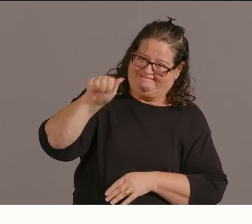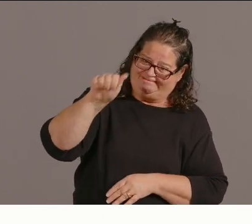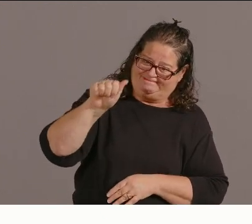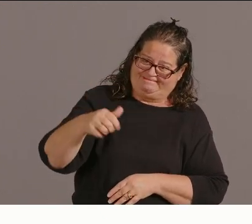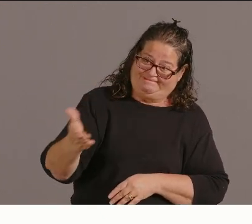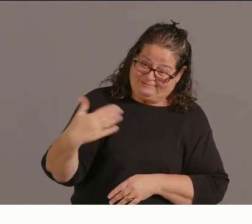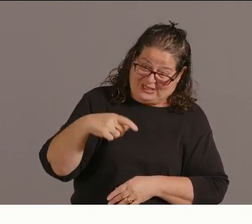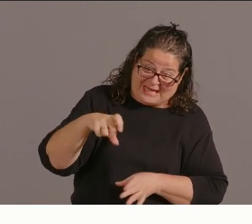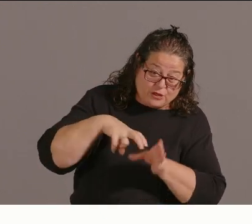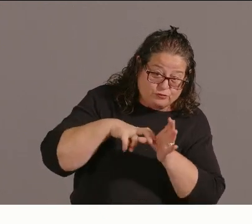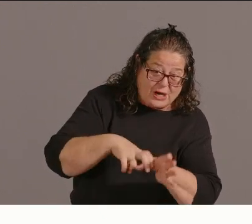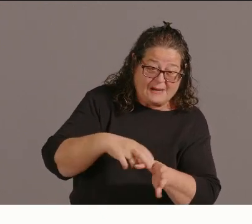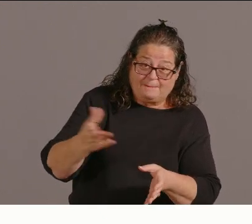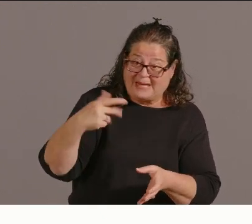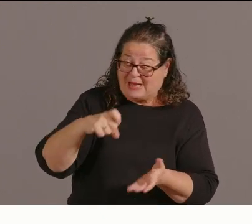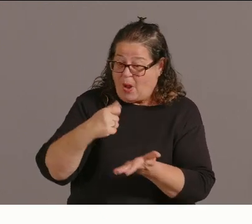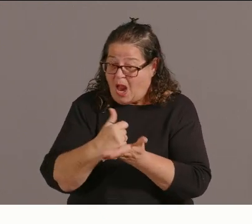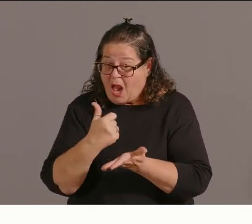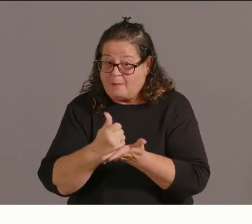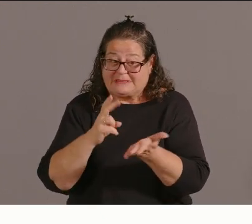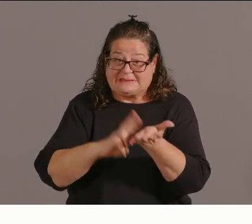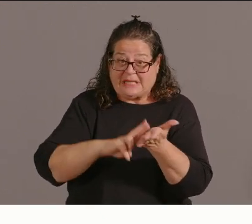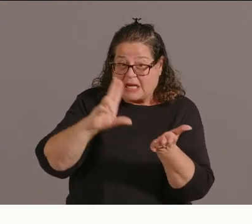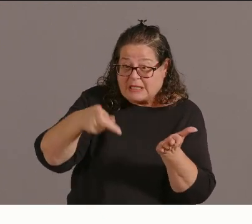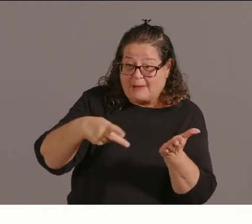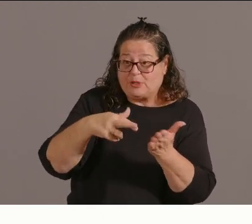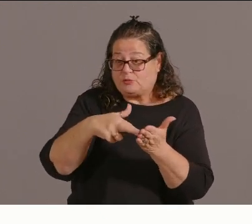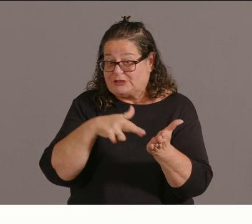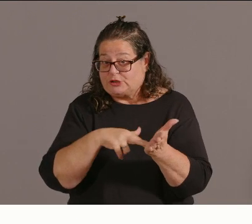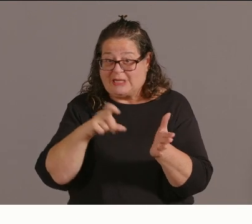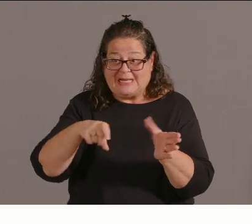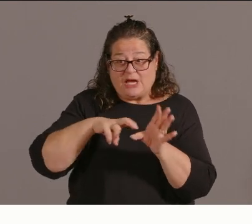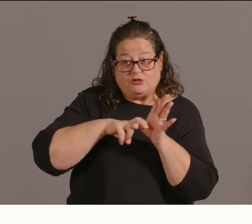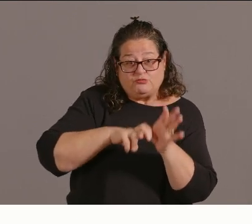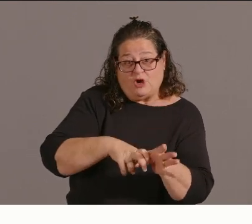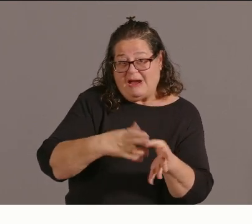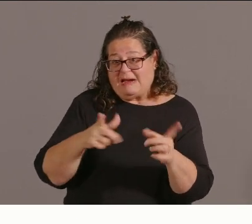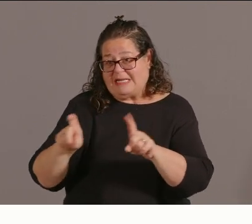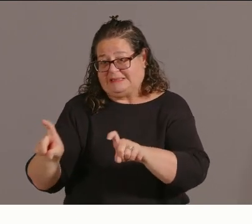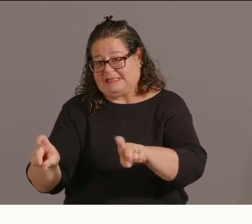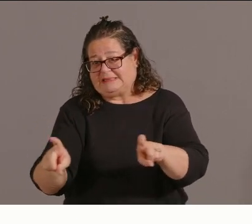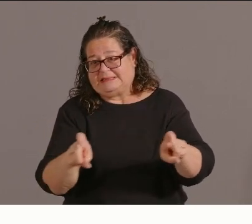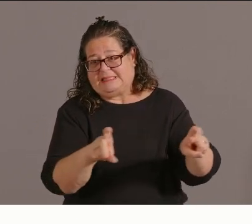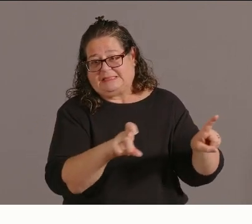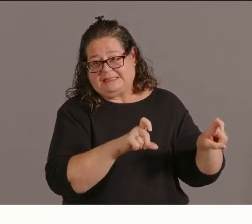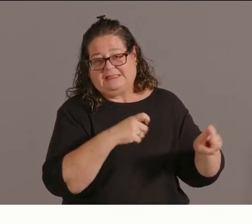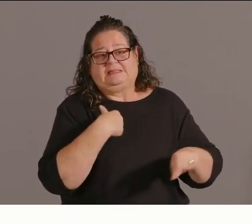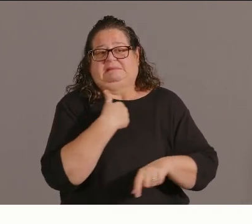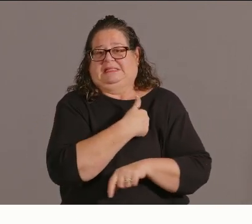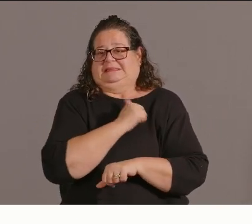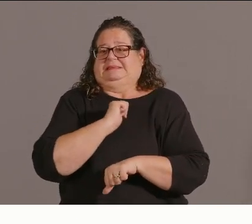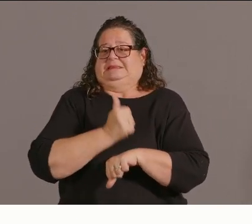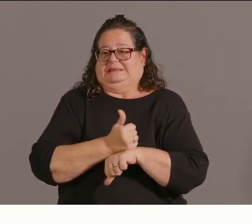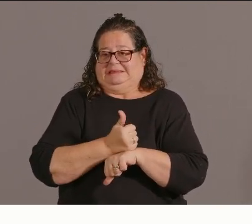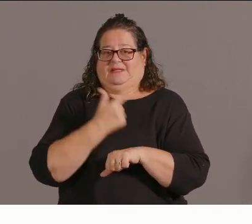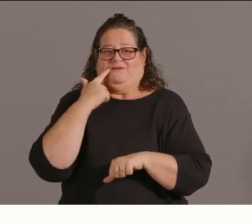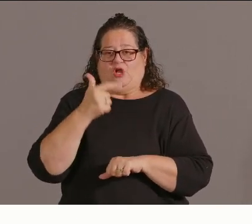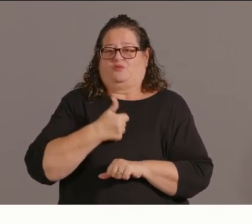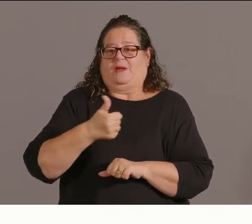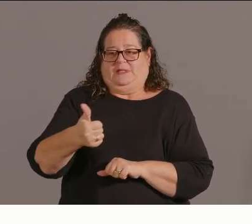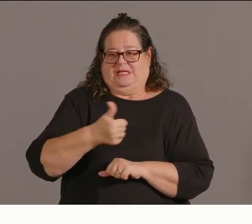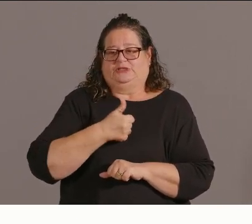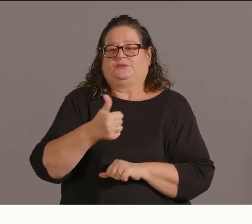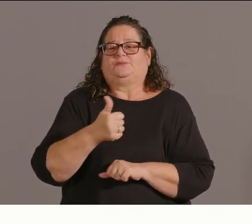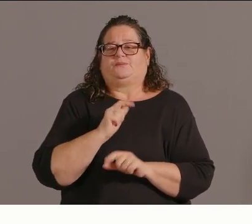assistance with transportation, we were able to arrange for that trip to the Phoenix